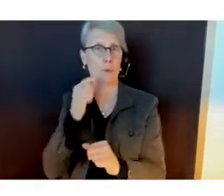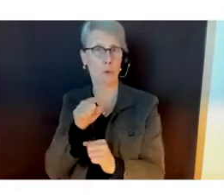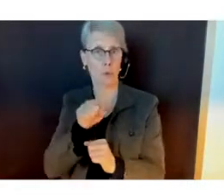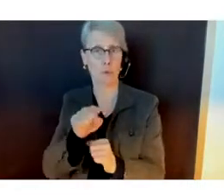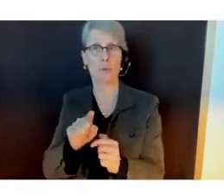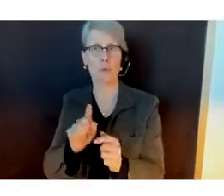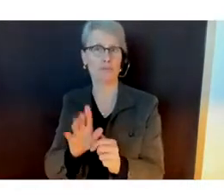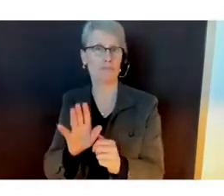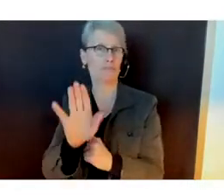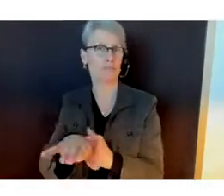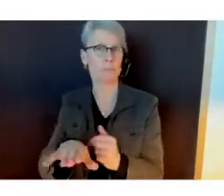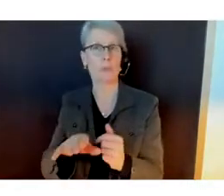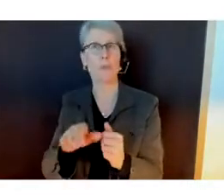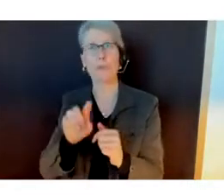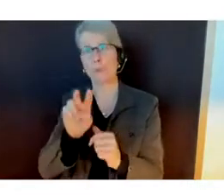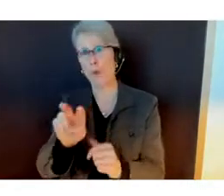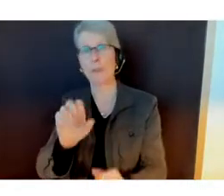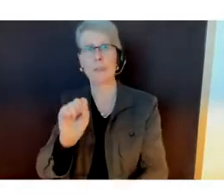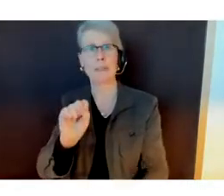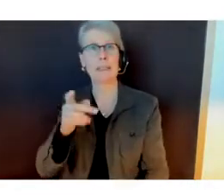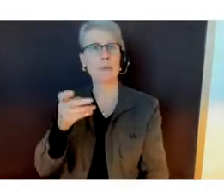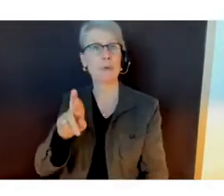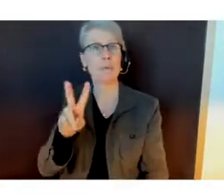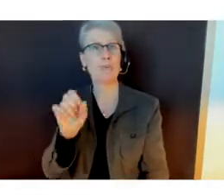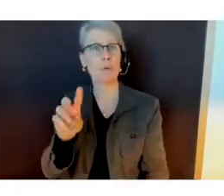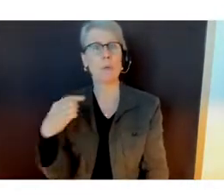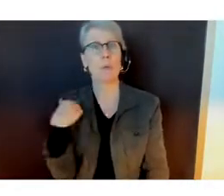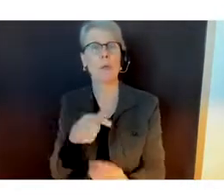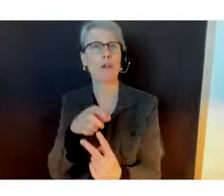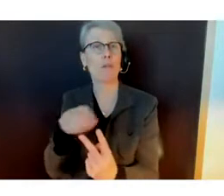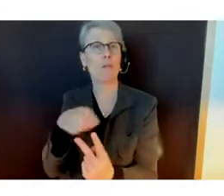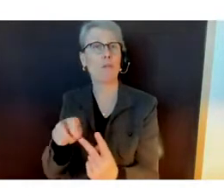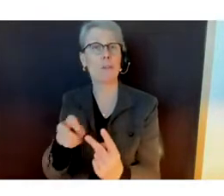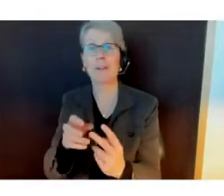that for the duration of the webinar, you watch in speaker view.